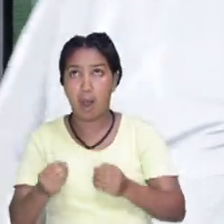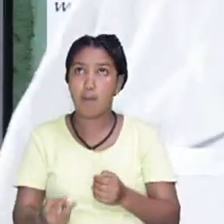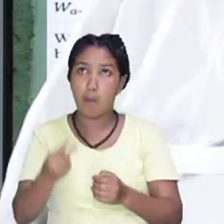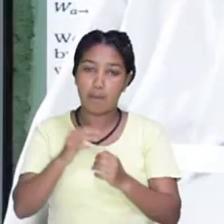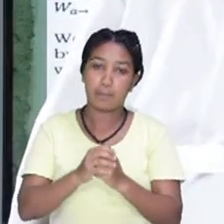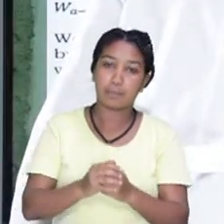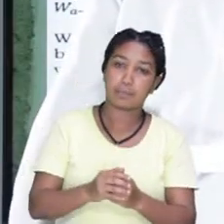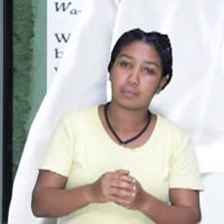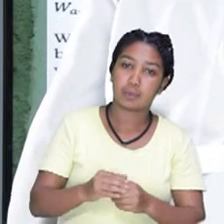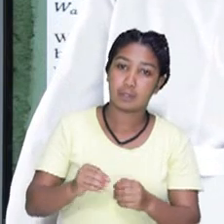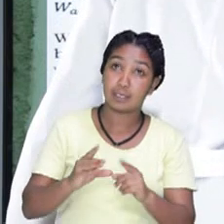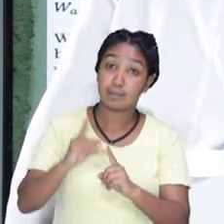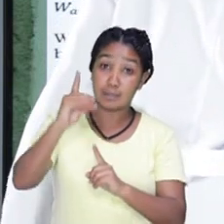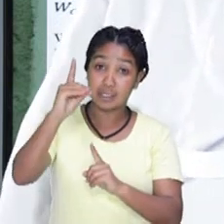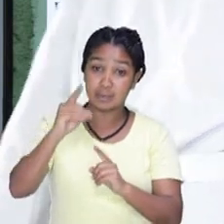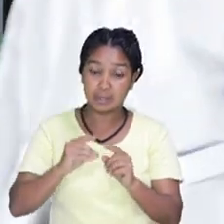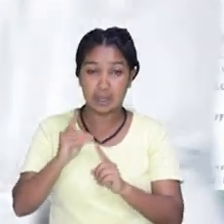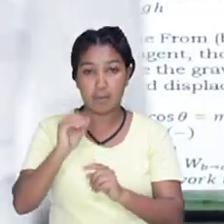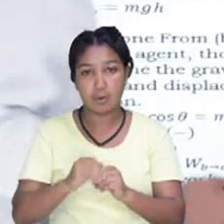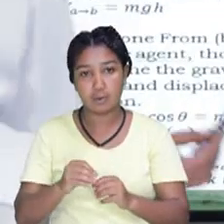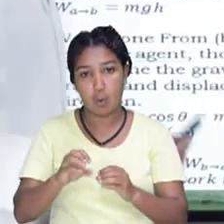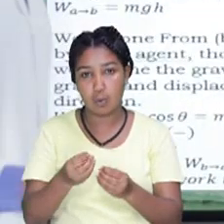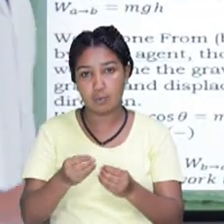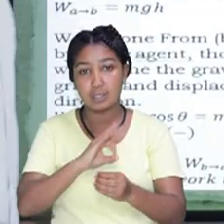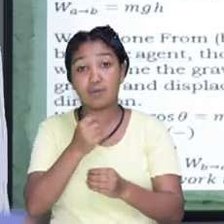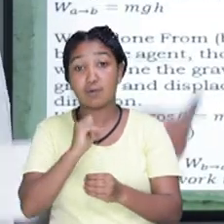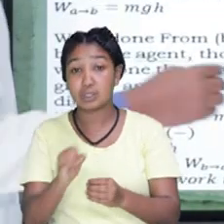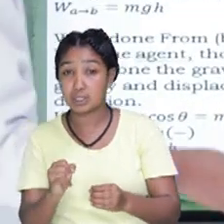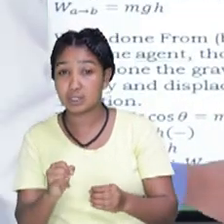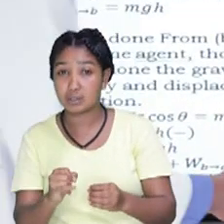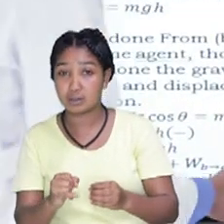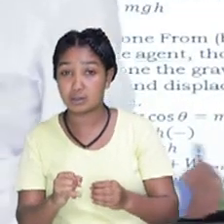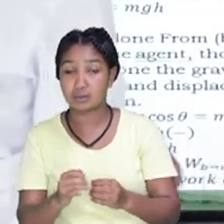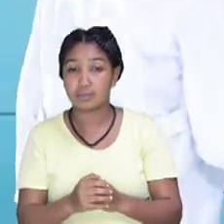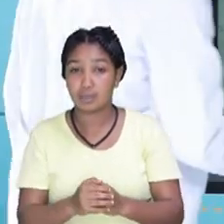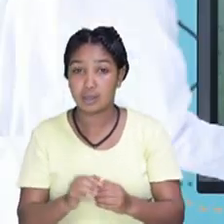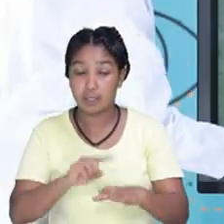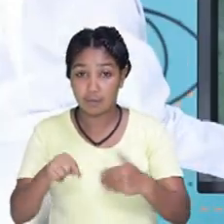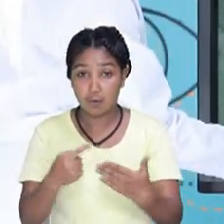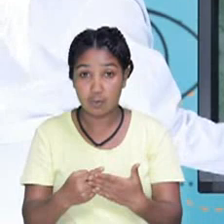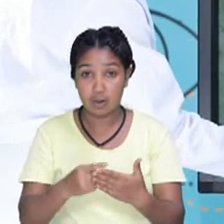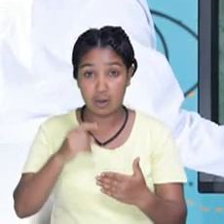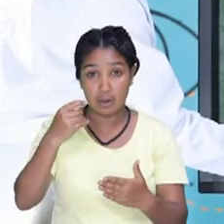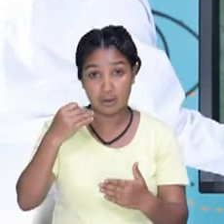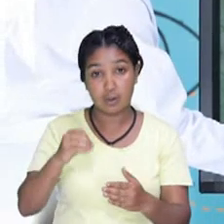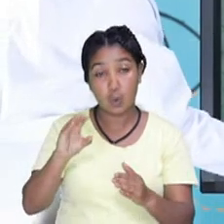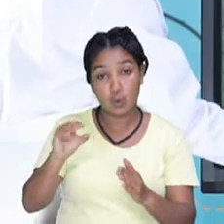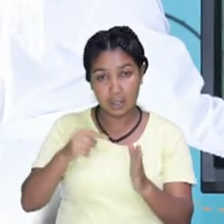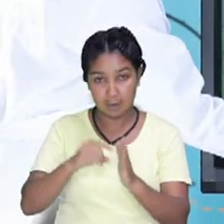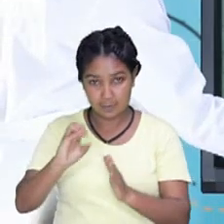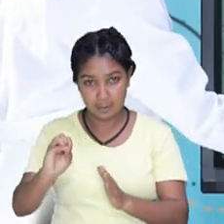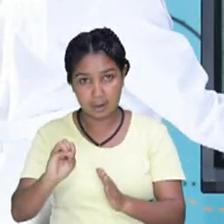upward, the displacement is upward, but the force is acting downward. Therefore, Fs cosine of